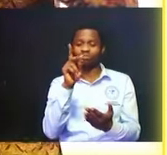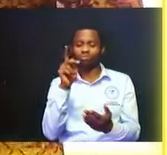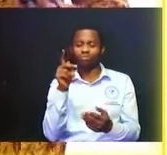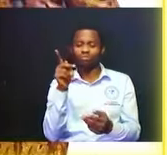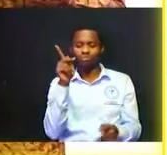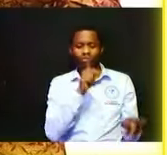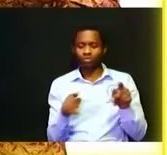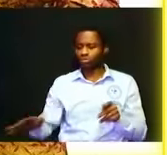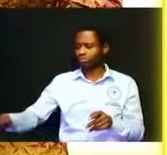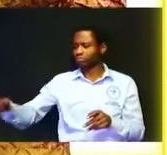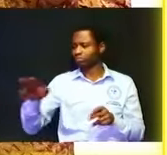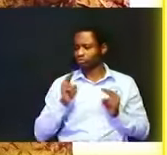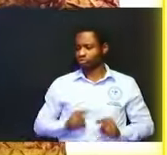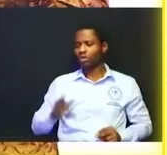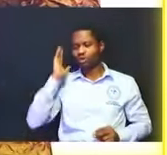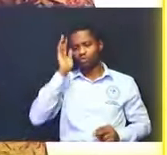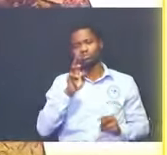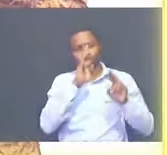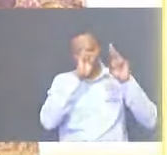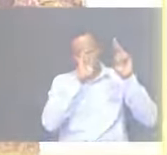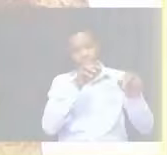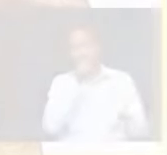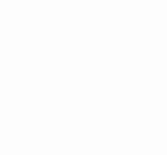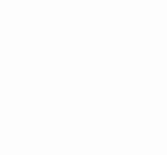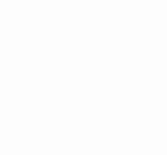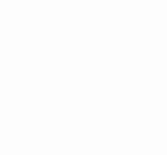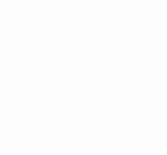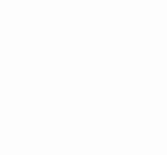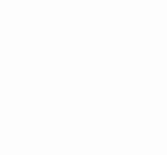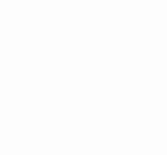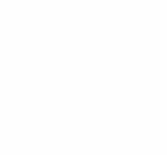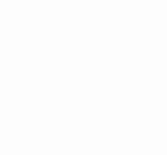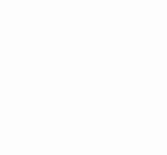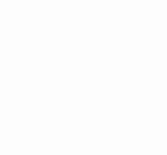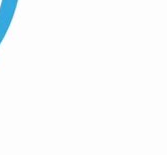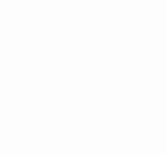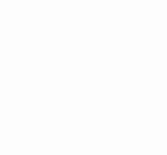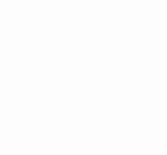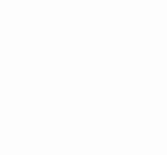you. They will bow to you. They will bow to you.